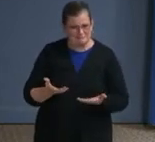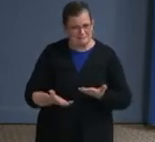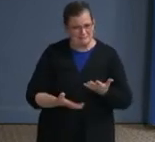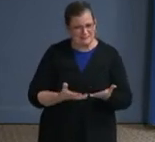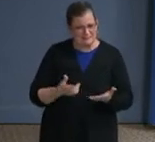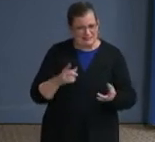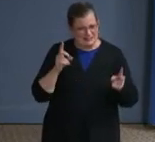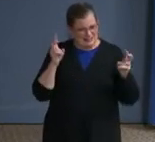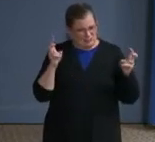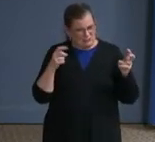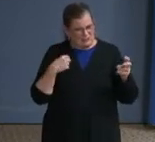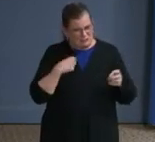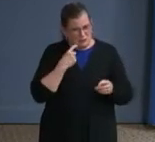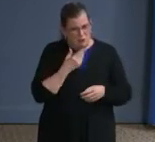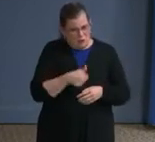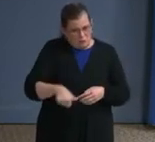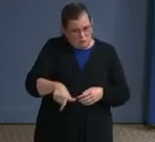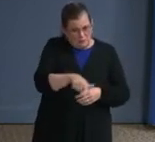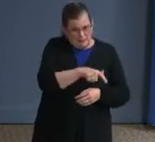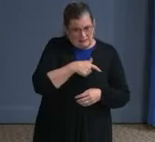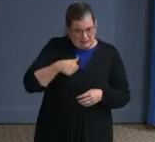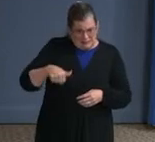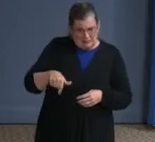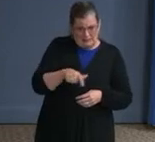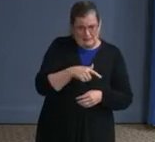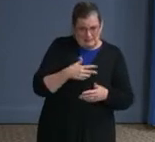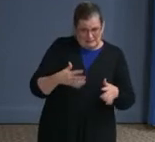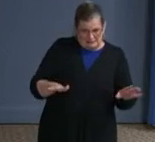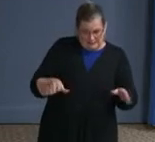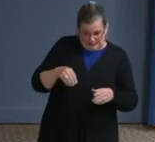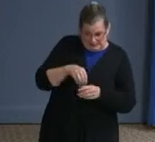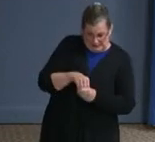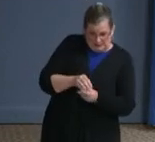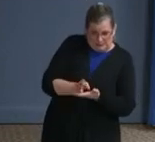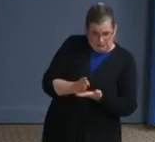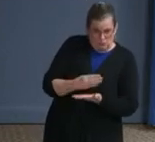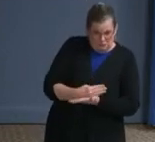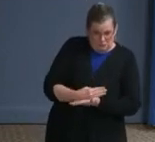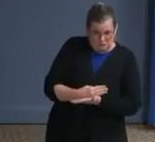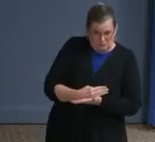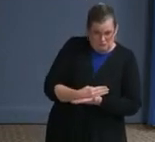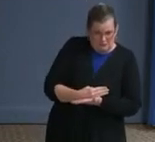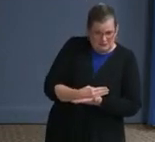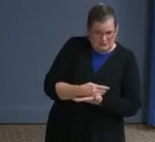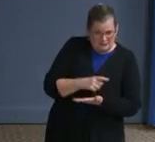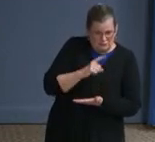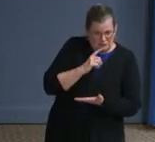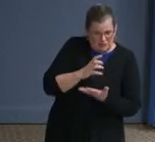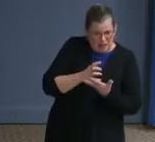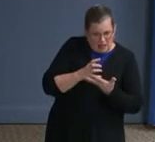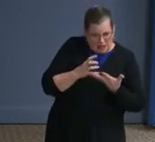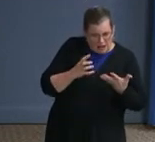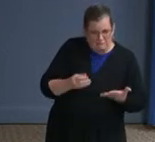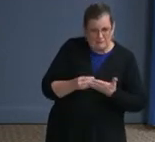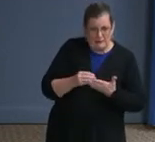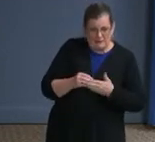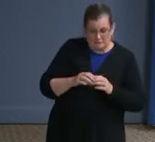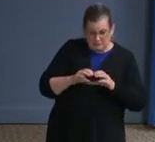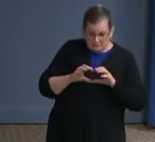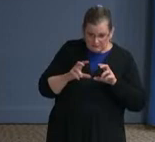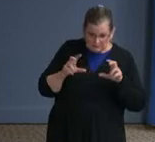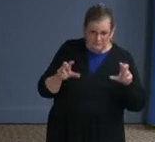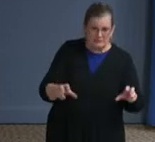was that we, in the budget, put a substantial amount of money to public housing